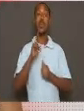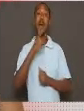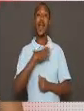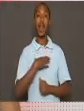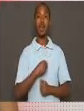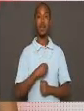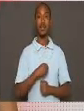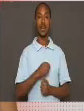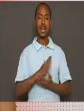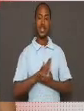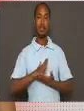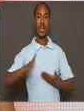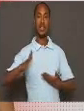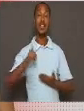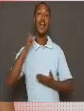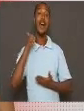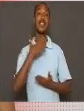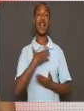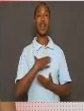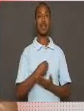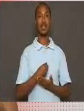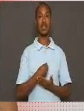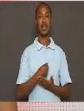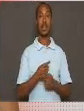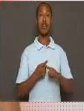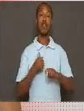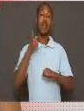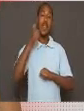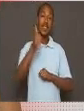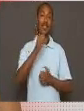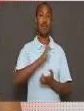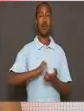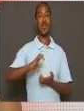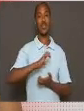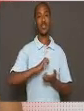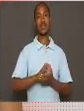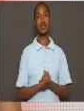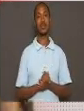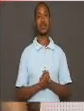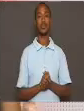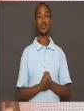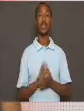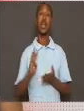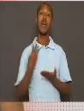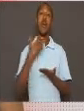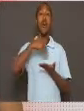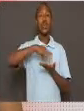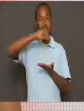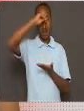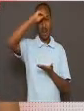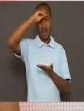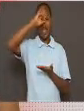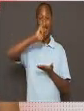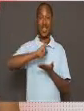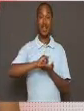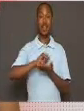element displaces another element from its compound. We also learned